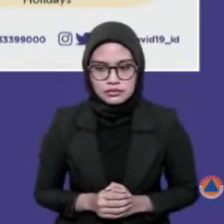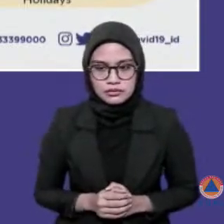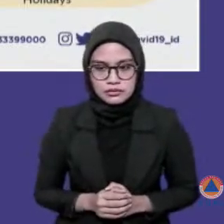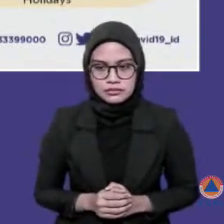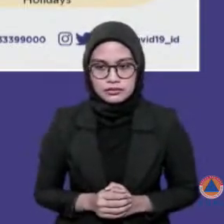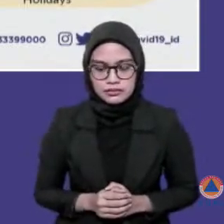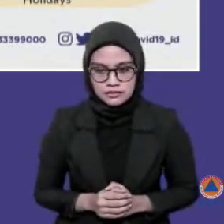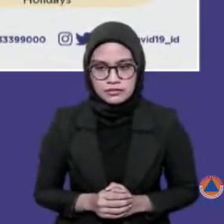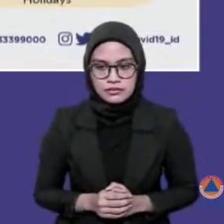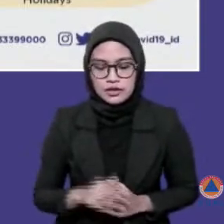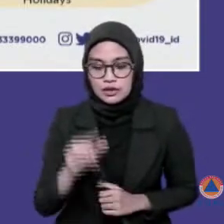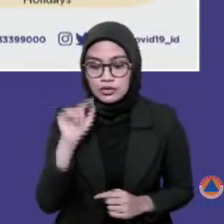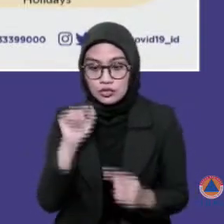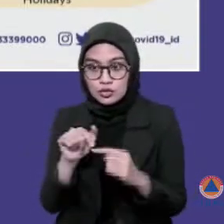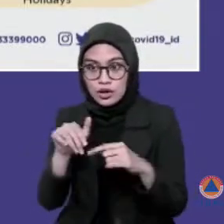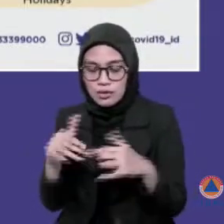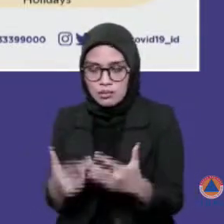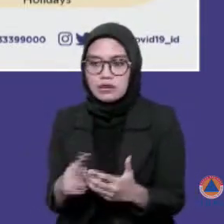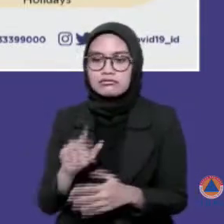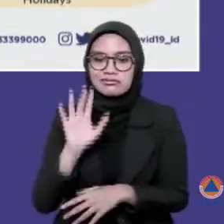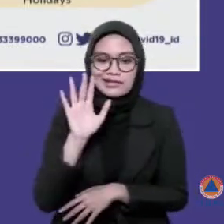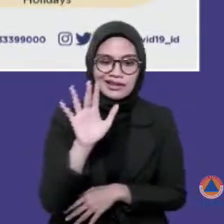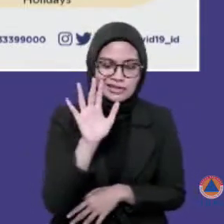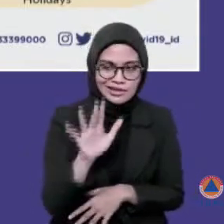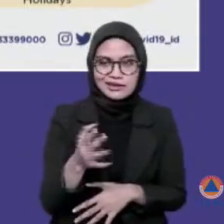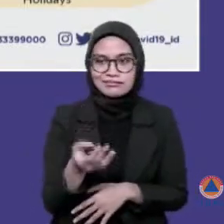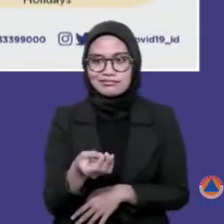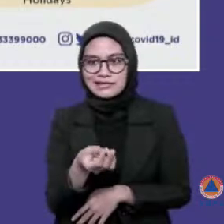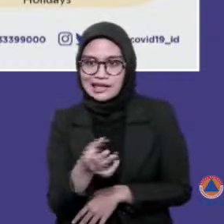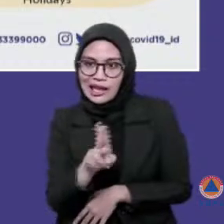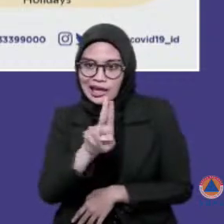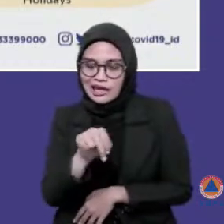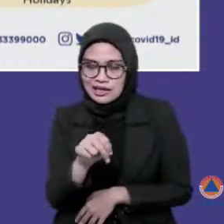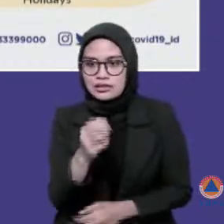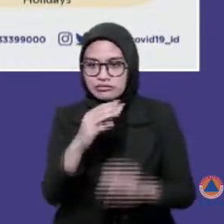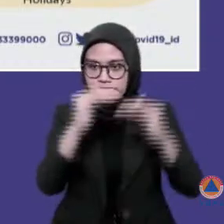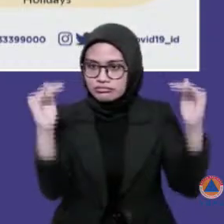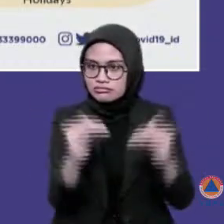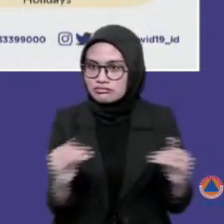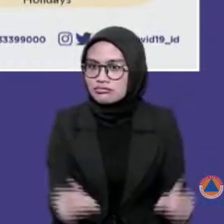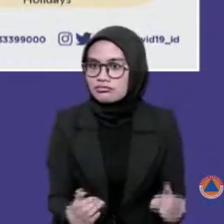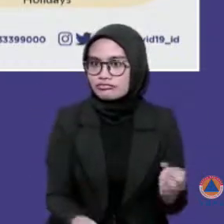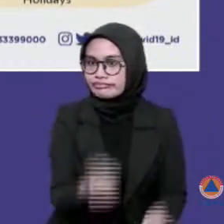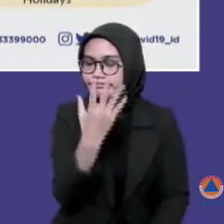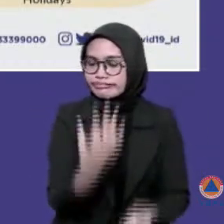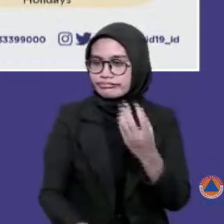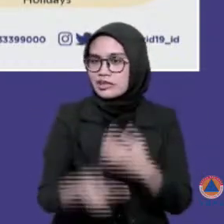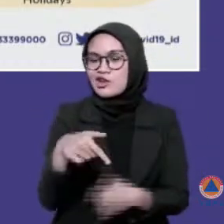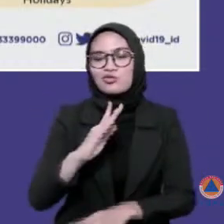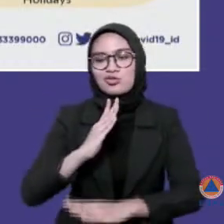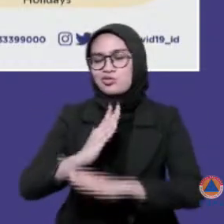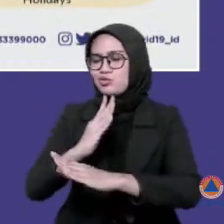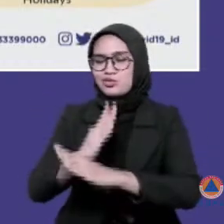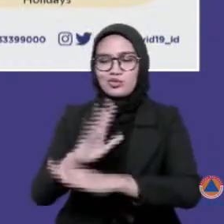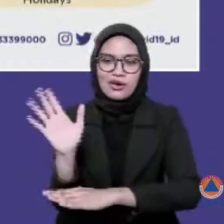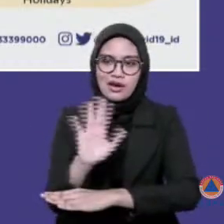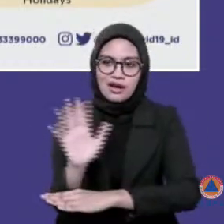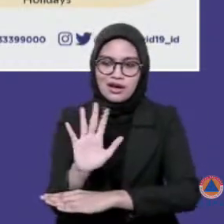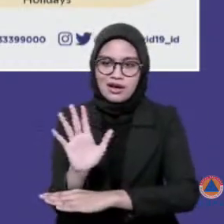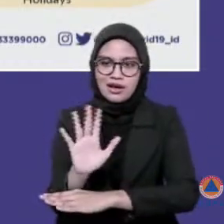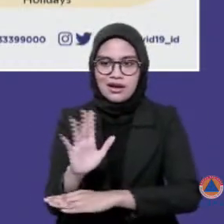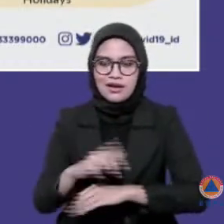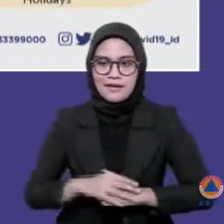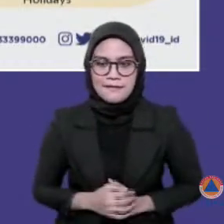as well as controlling Christmas and New Year leave, mudik, and also school holidays.